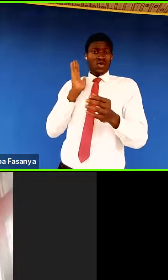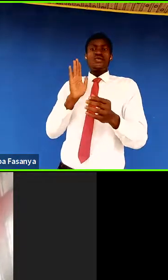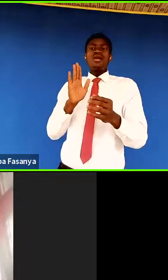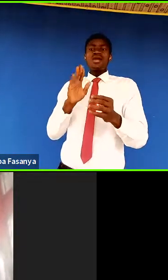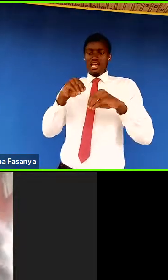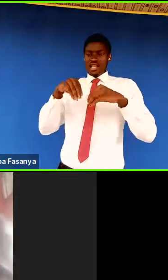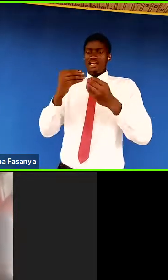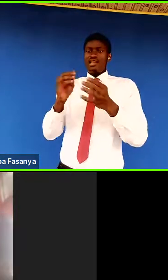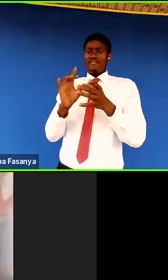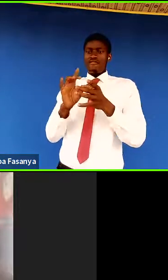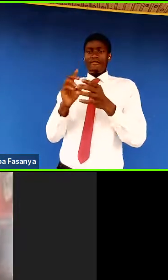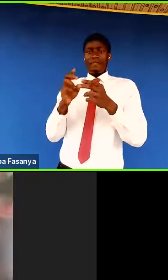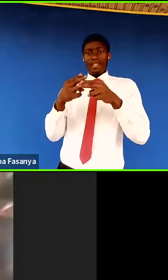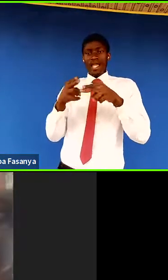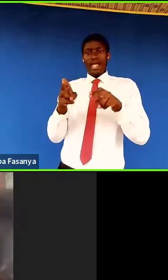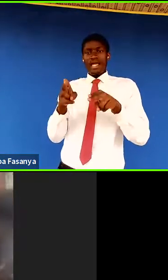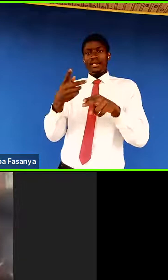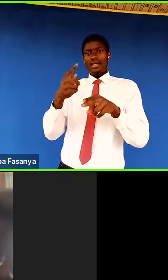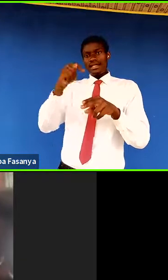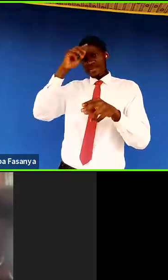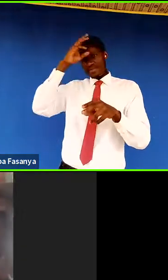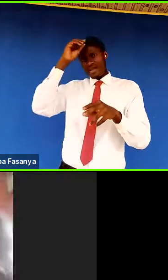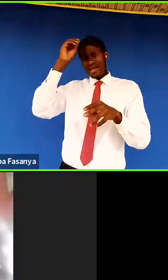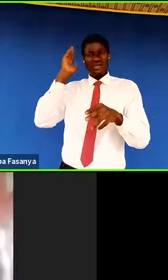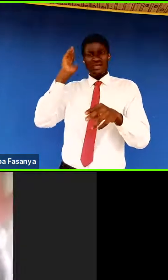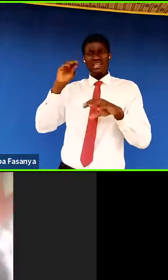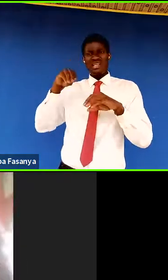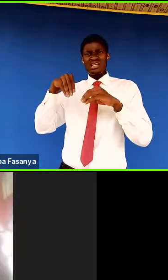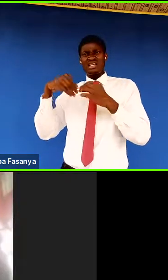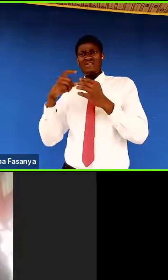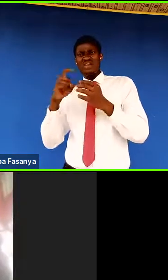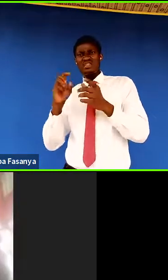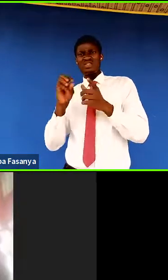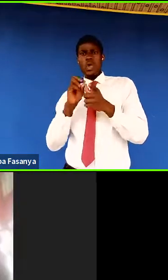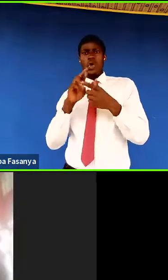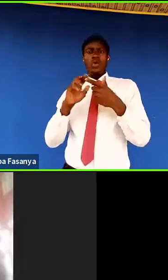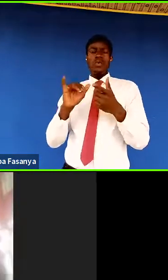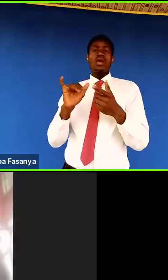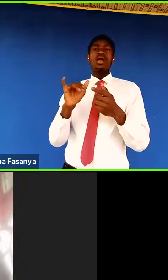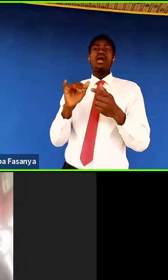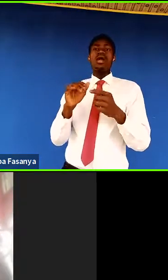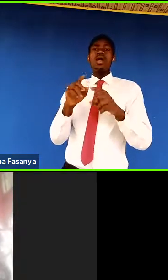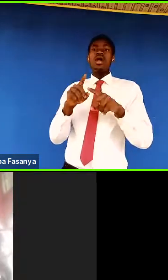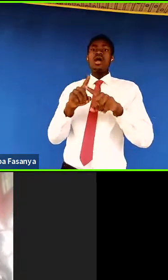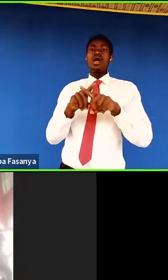either give X or Y. But theoretically speaking, we know that